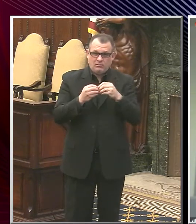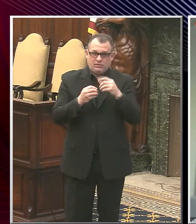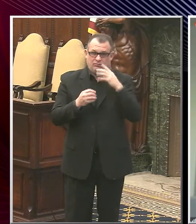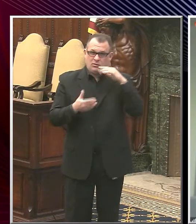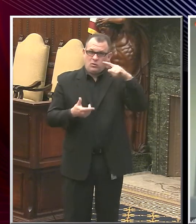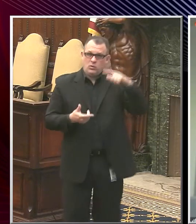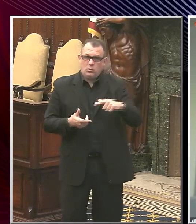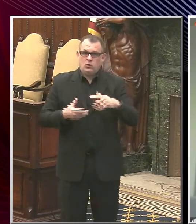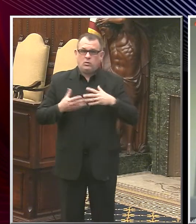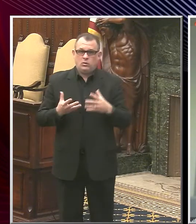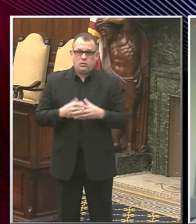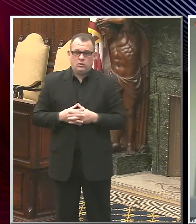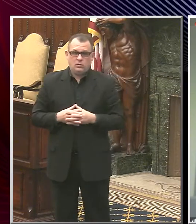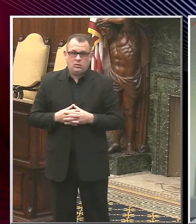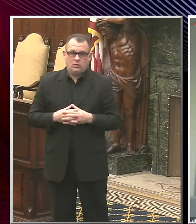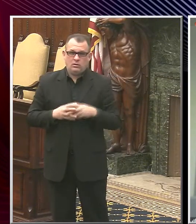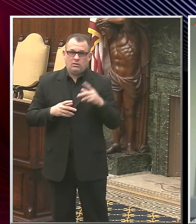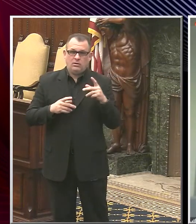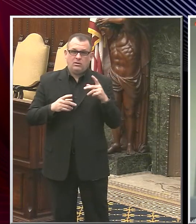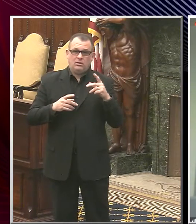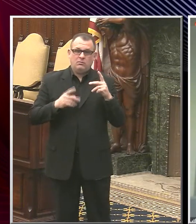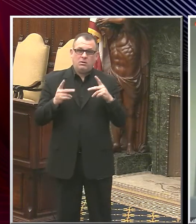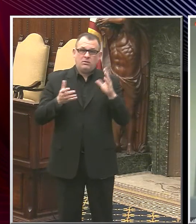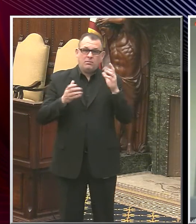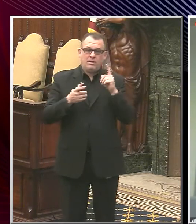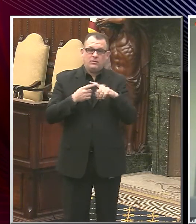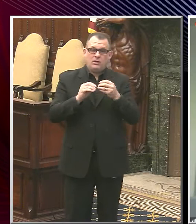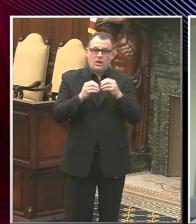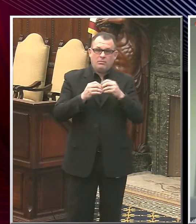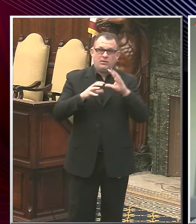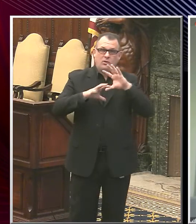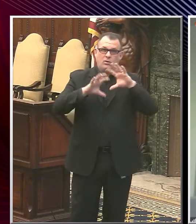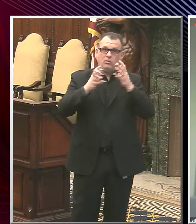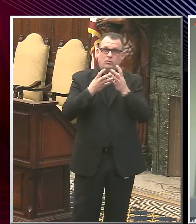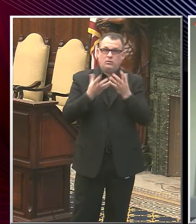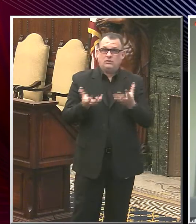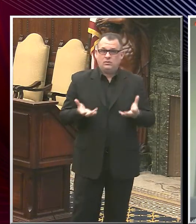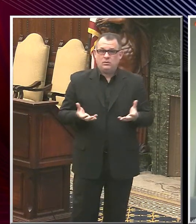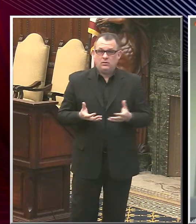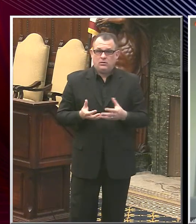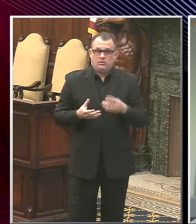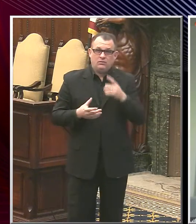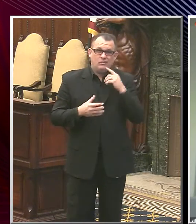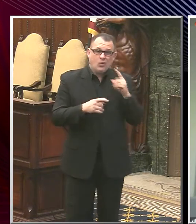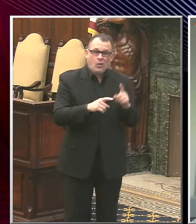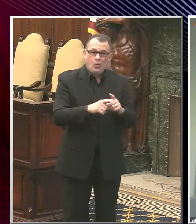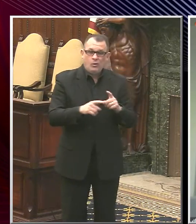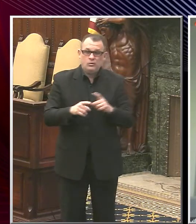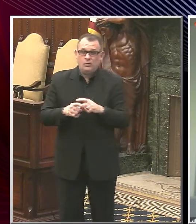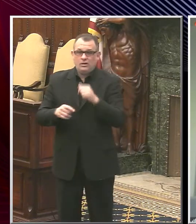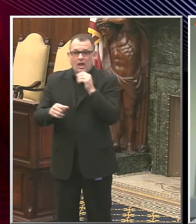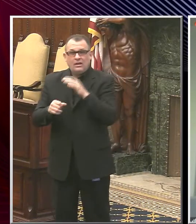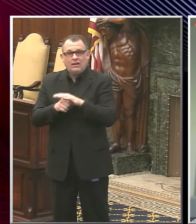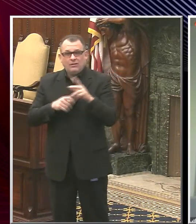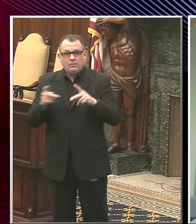of the population as a whole. Now, related to that, we're also underrepresenting people in the